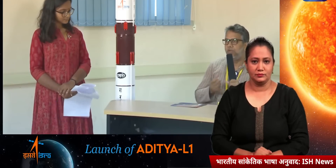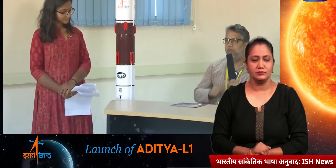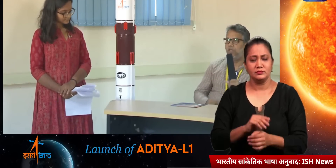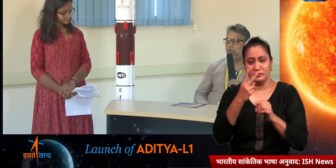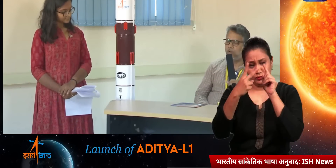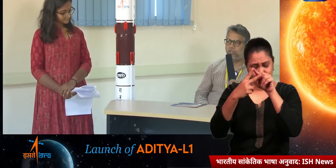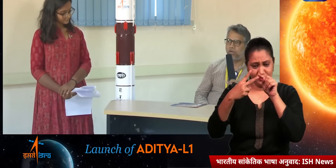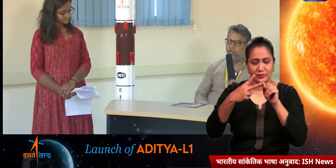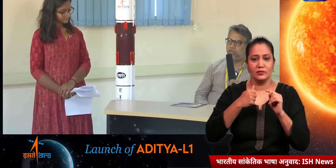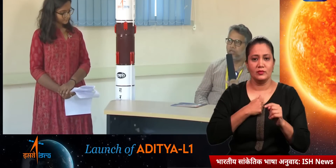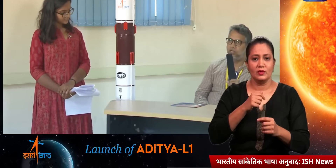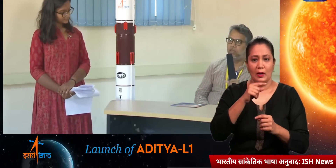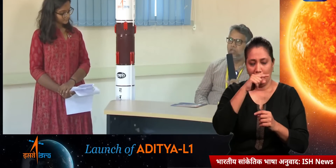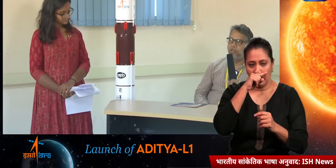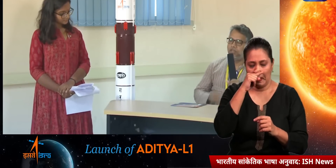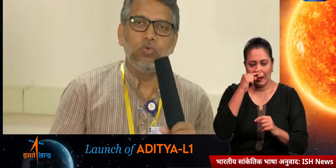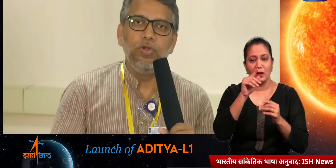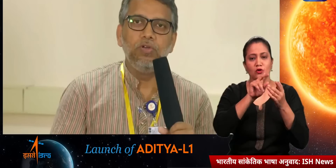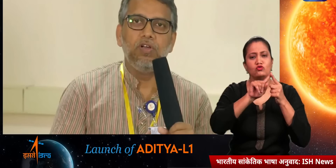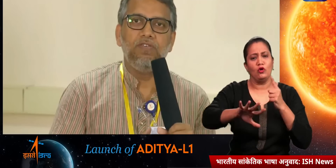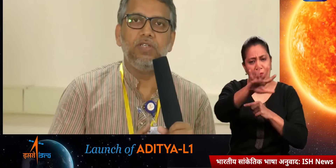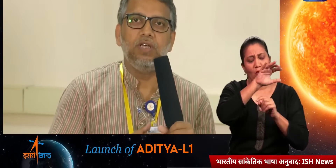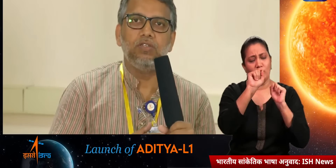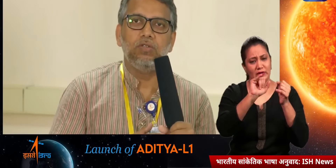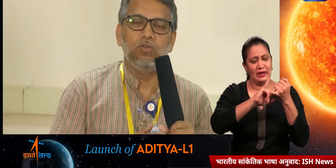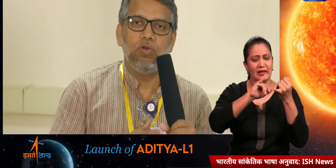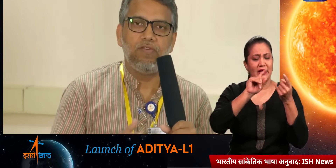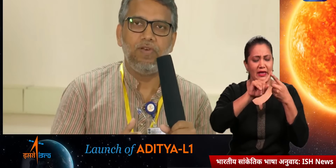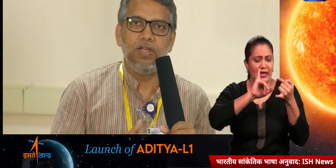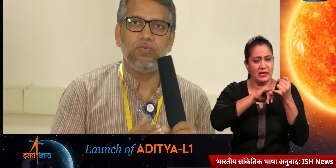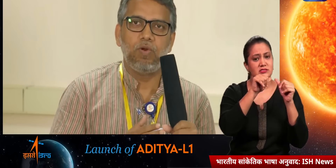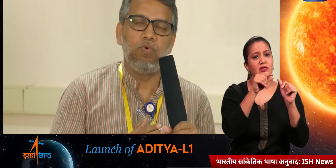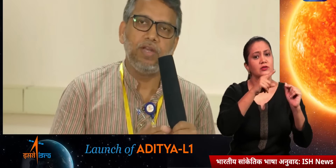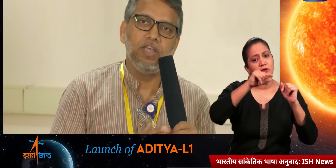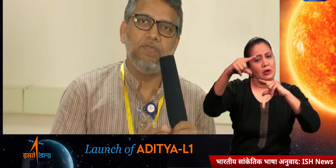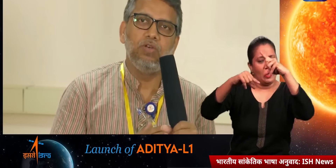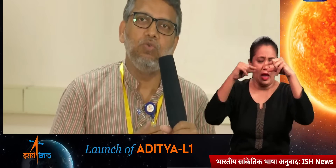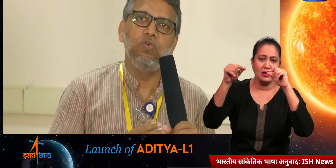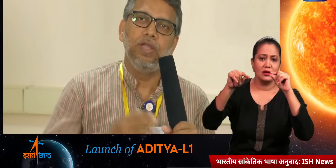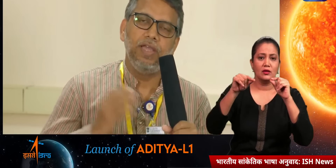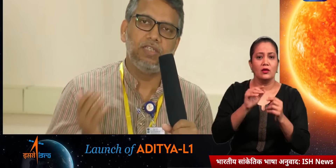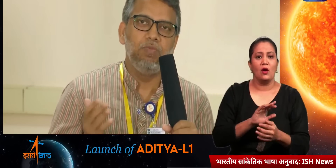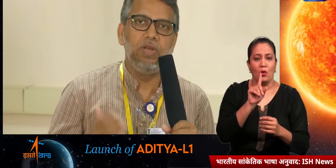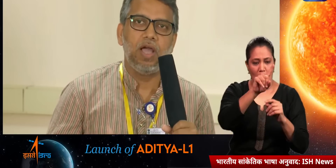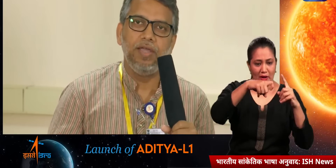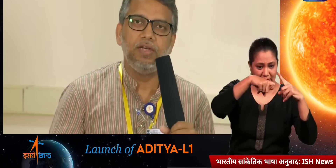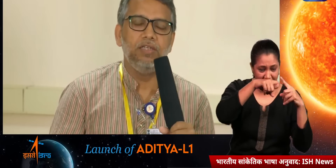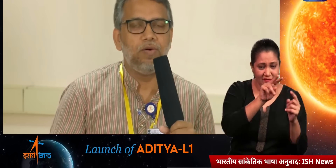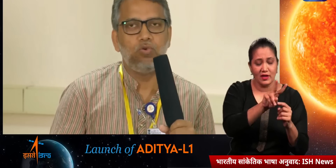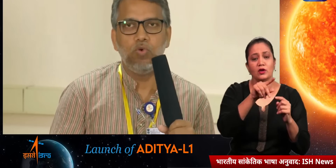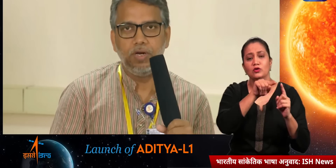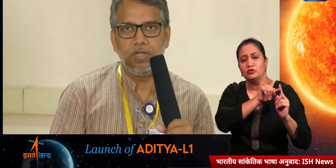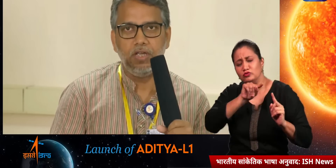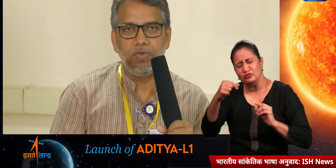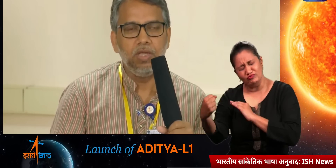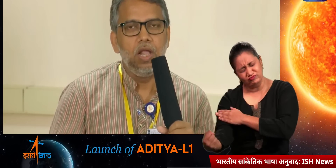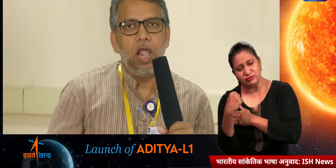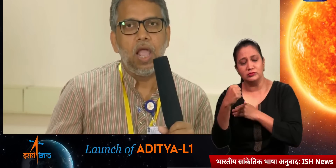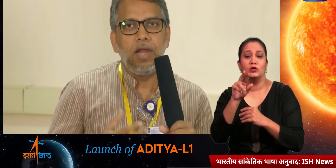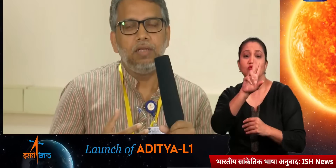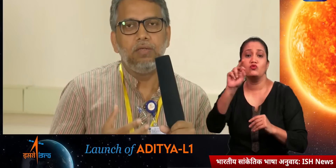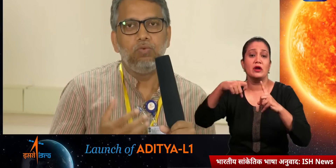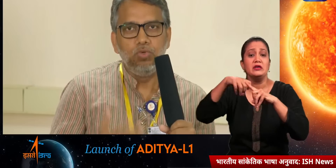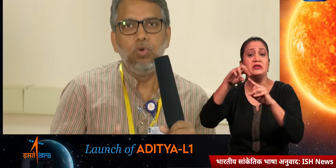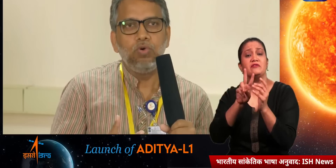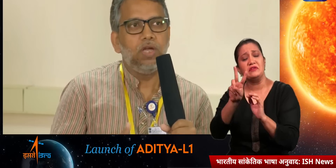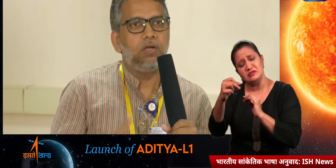instruments built by URAO Satellite Center that is going to cover the solar flares from 1 keV to extremely high energy around 200 keV.